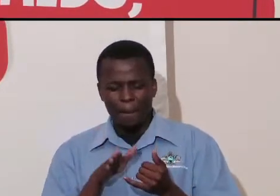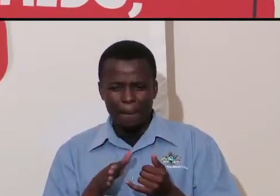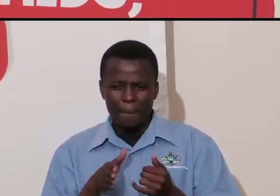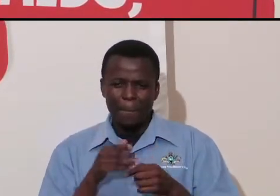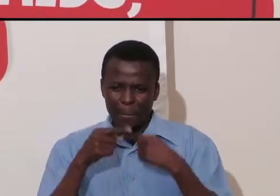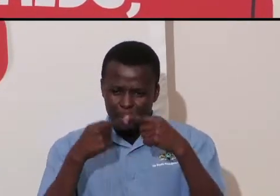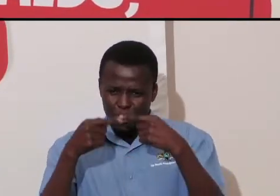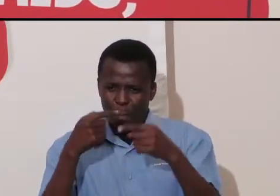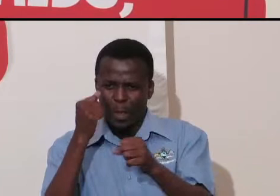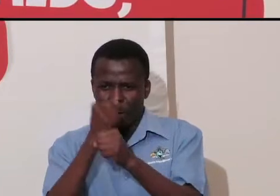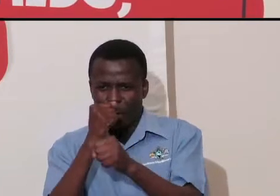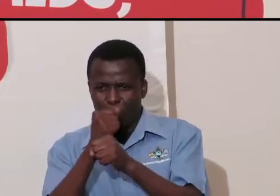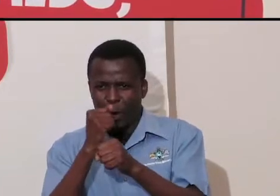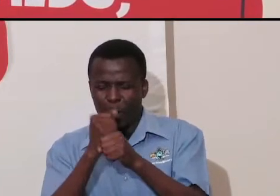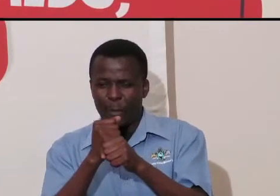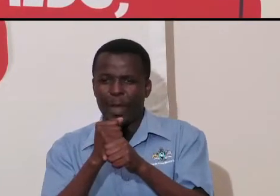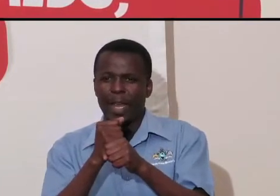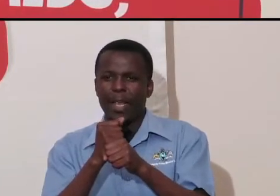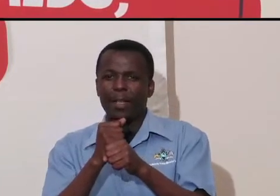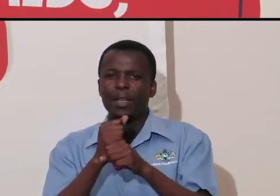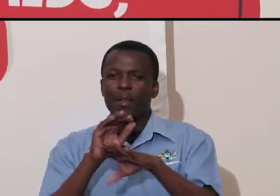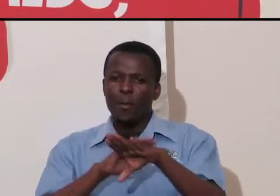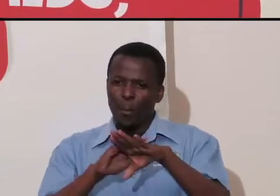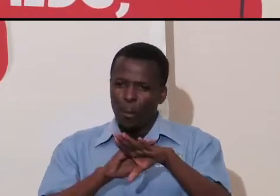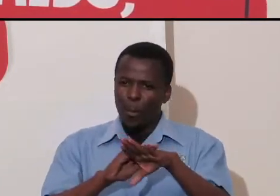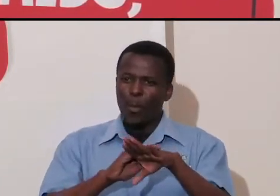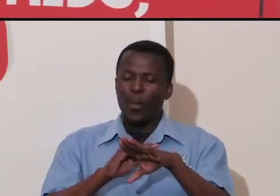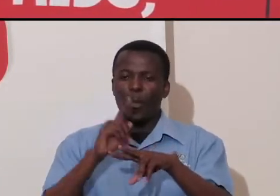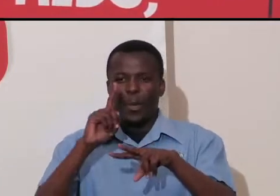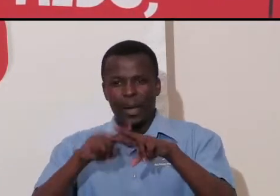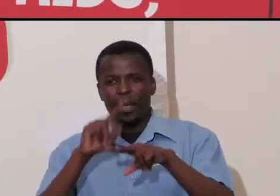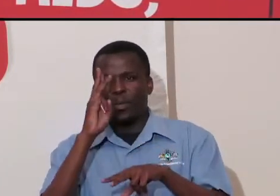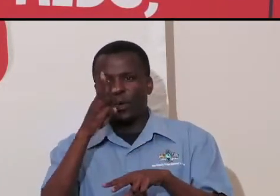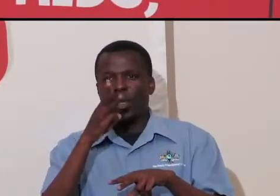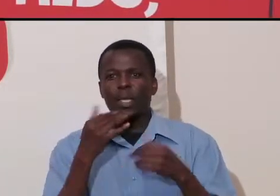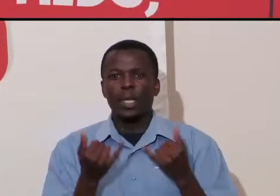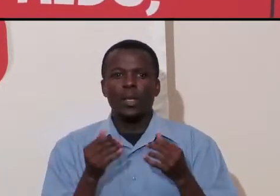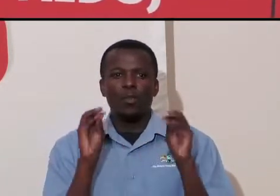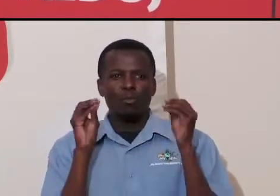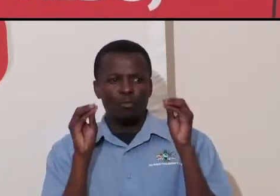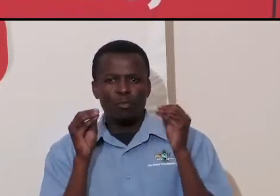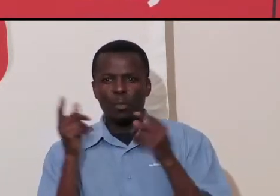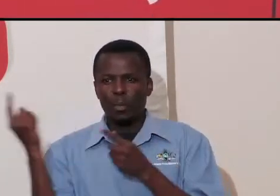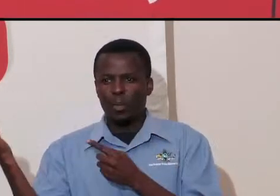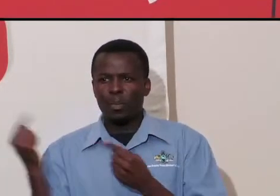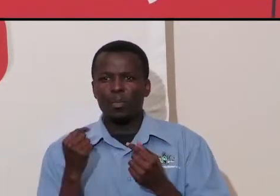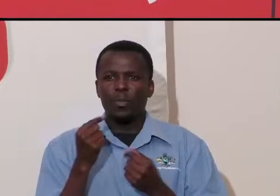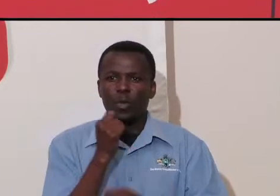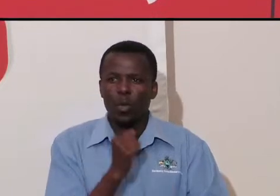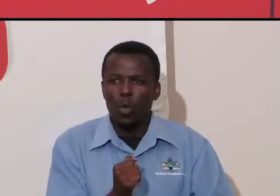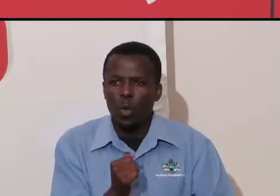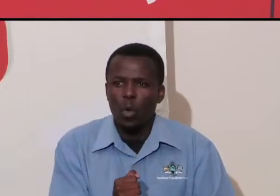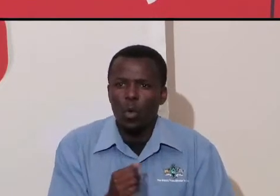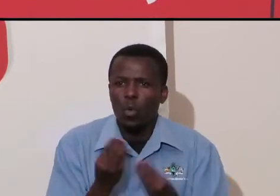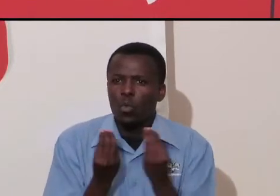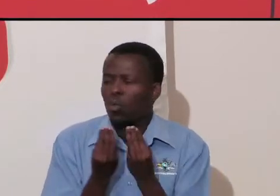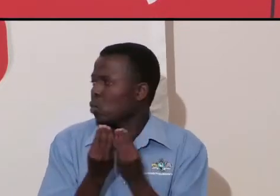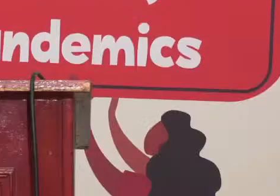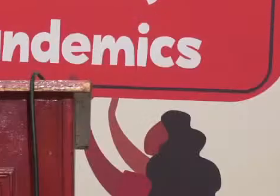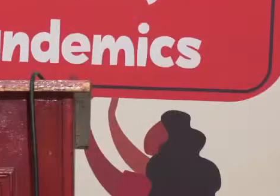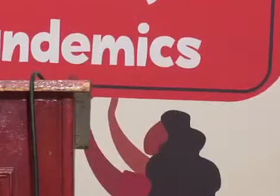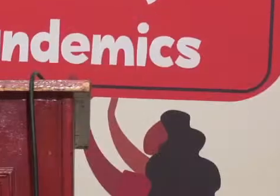Thank you very much. At this juncture, may I invite the entertainment, Bokoko Naslwan.